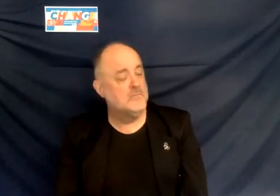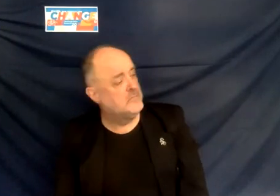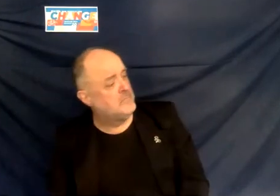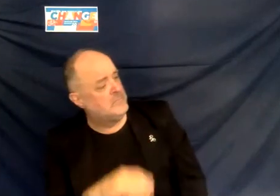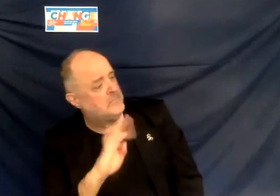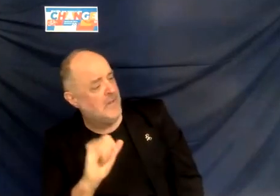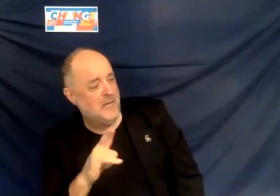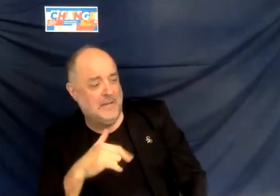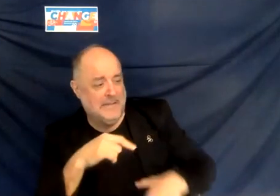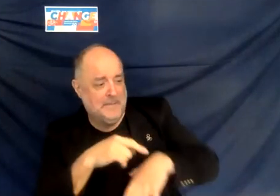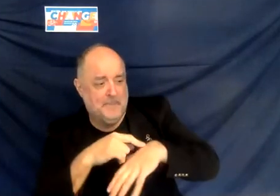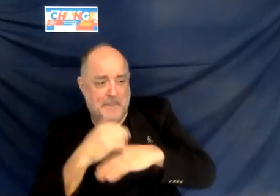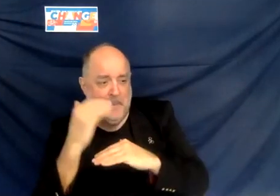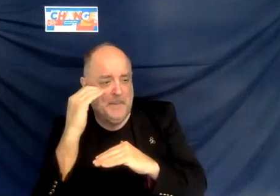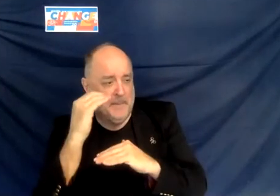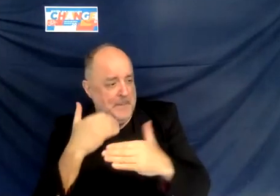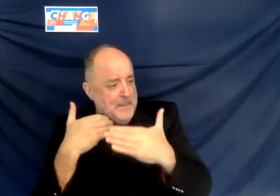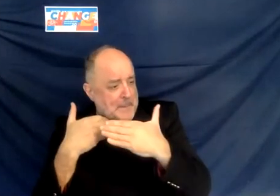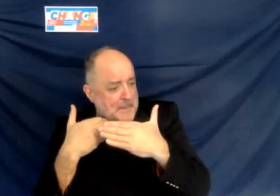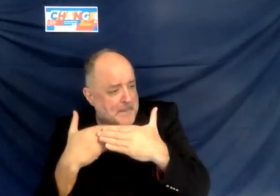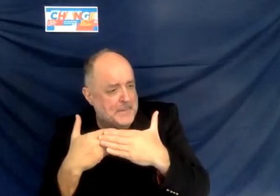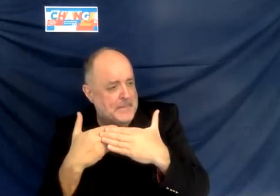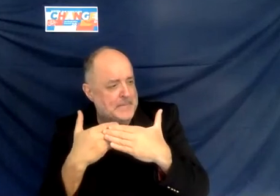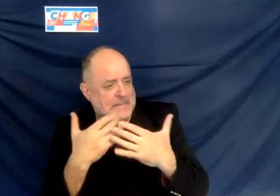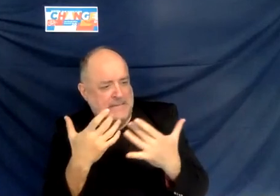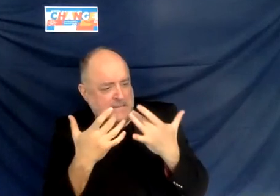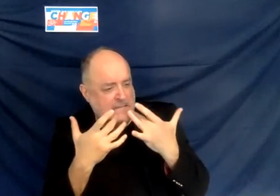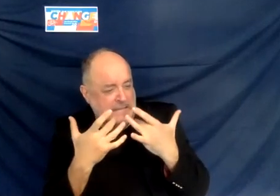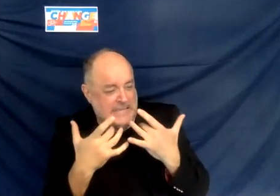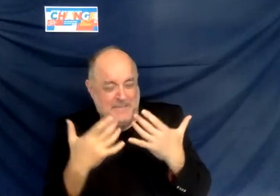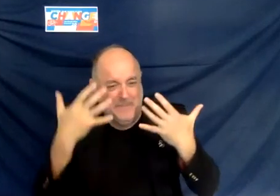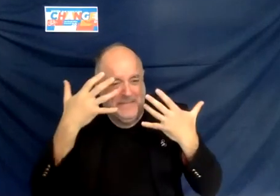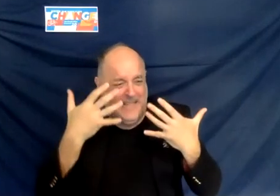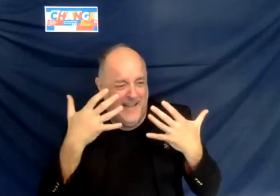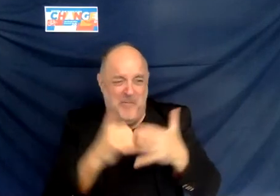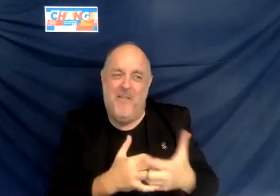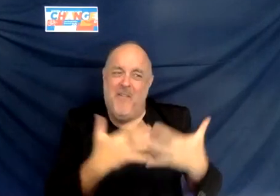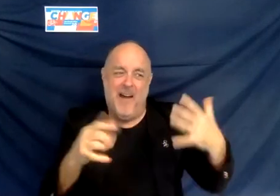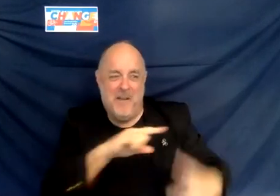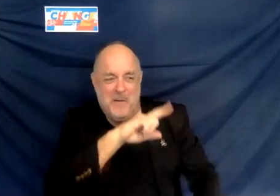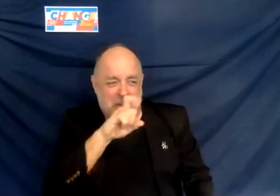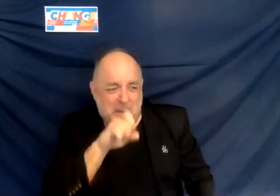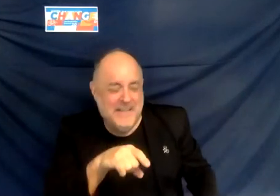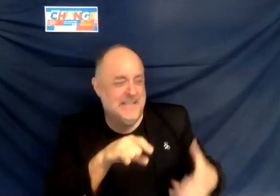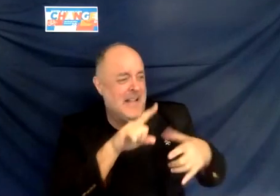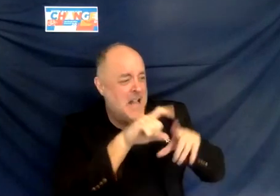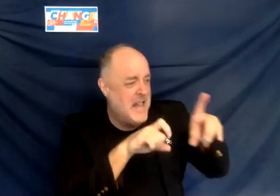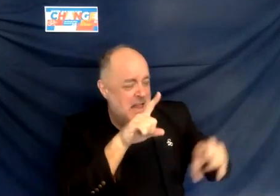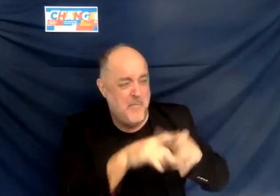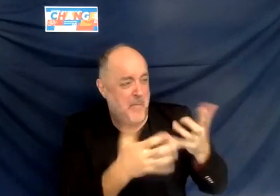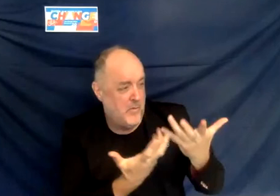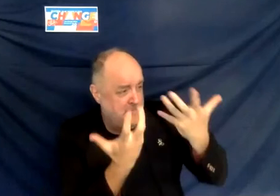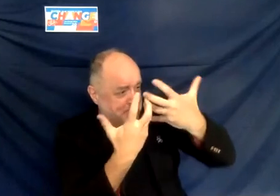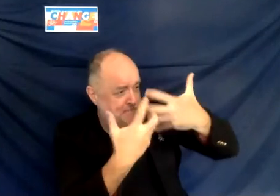So we're getting close to time, which is sad. We know that we have a lot of questions, and we'll, maybe we can work with you to